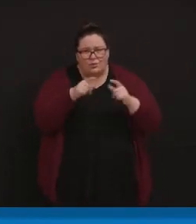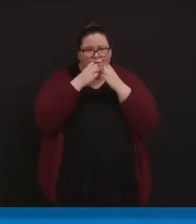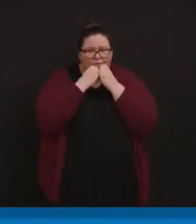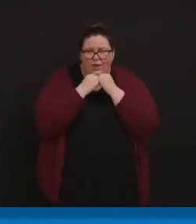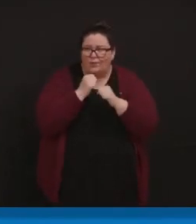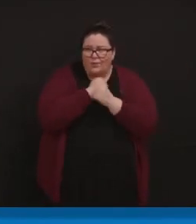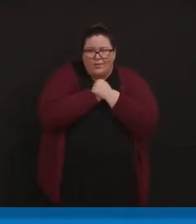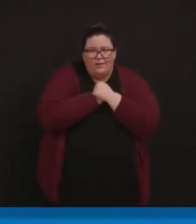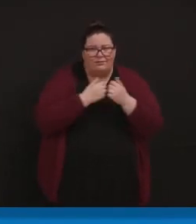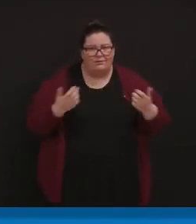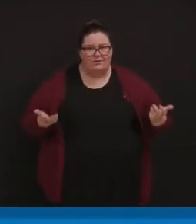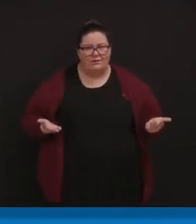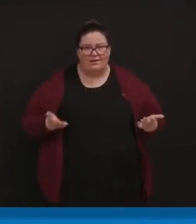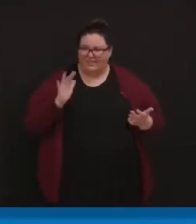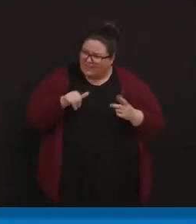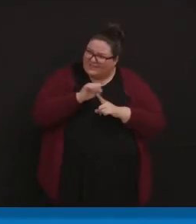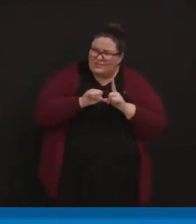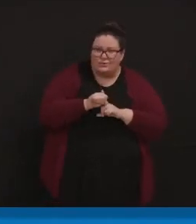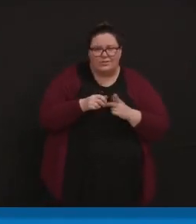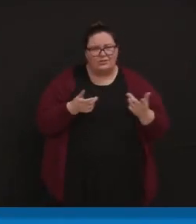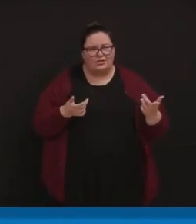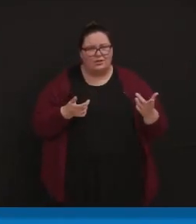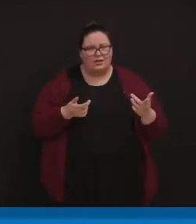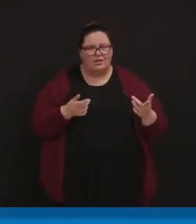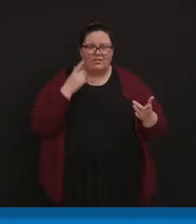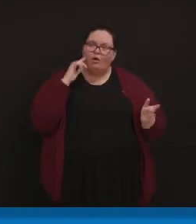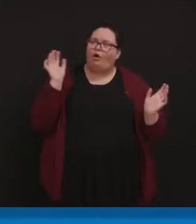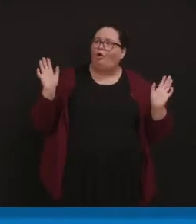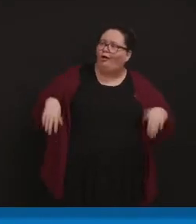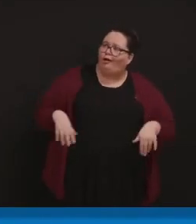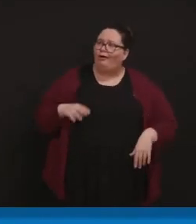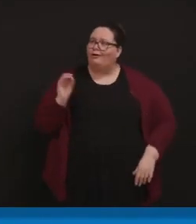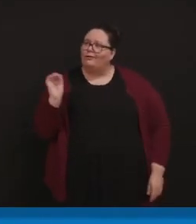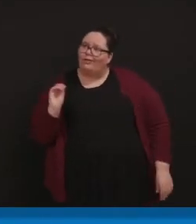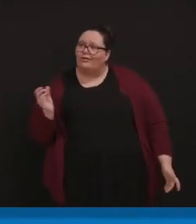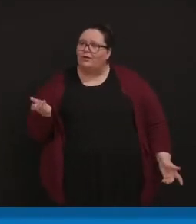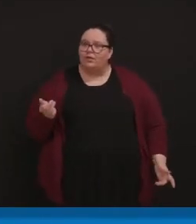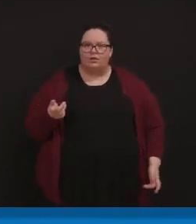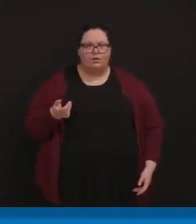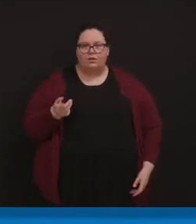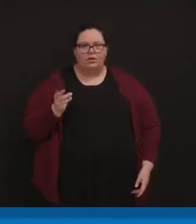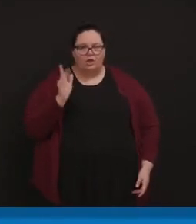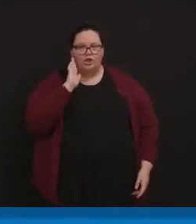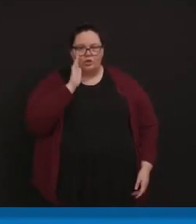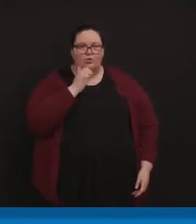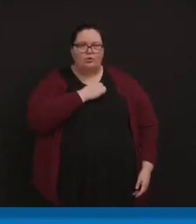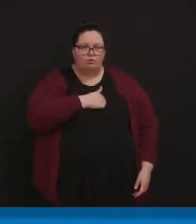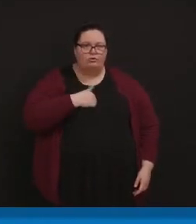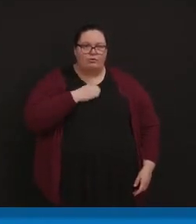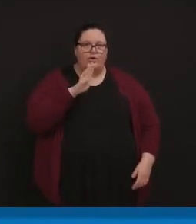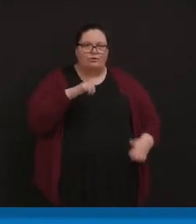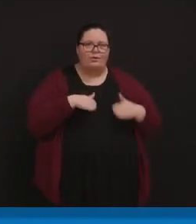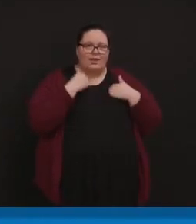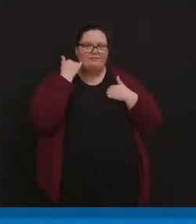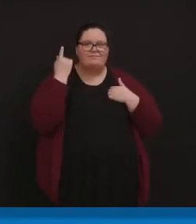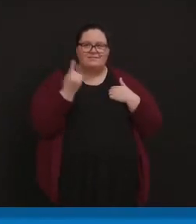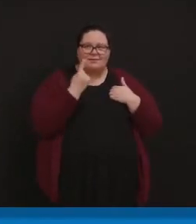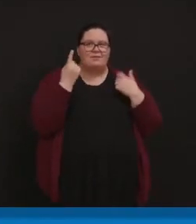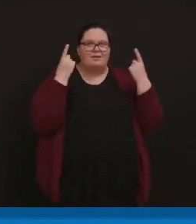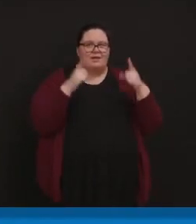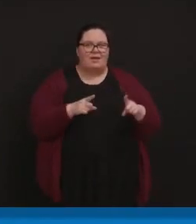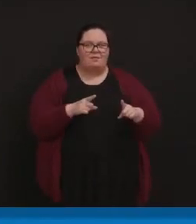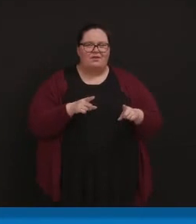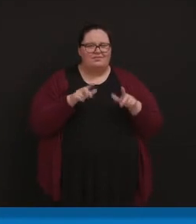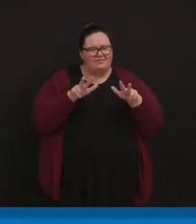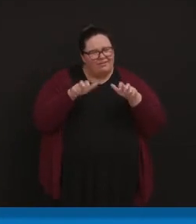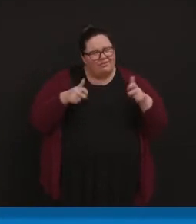being in that situation. Don't do it. Don't make a decision now that you're going to regret for the rest of your life. A selfish,